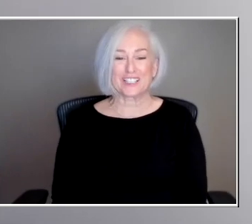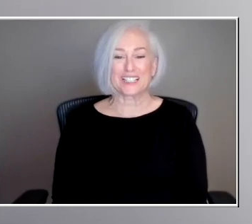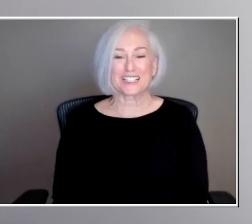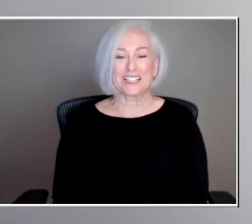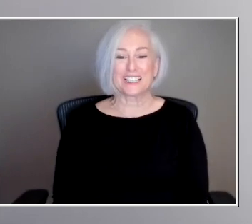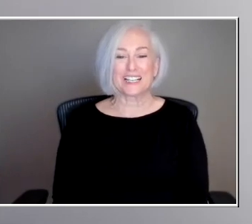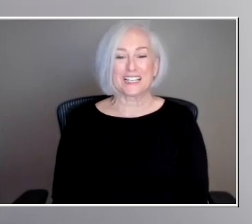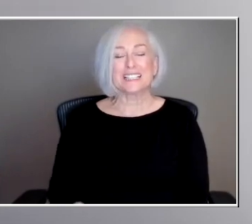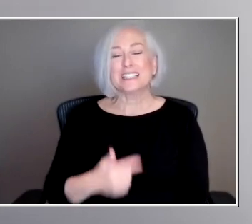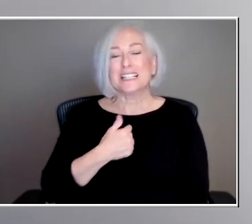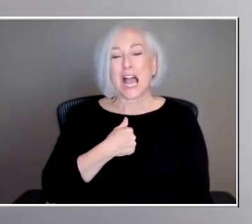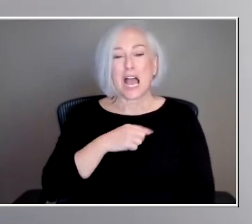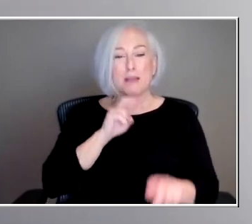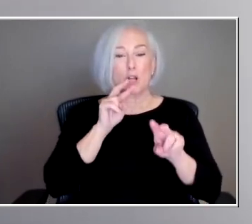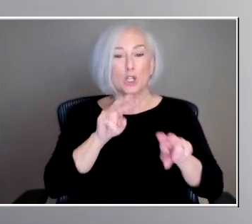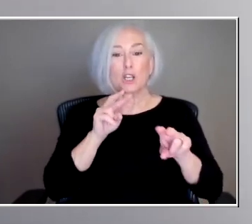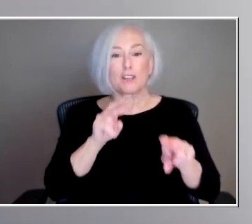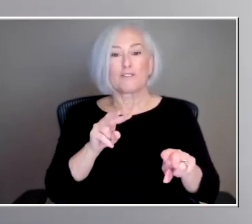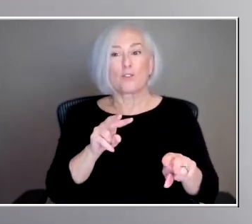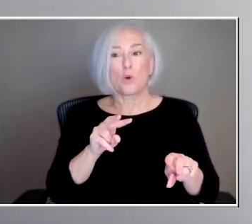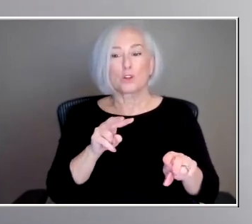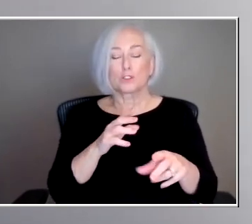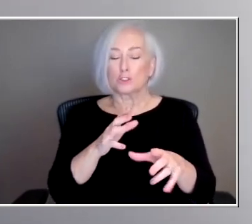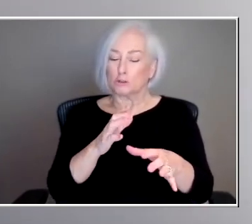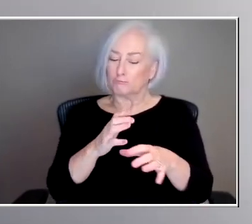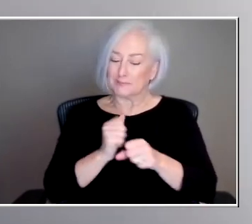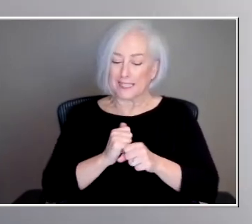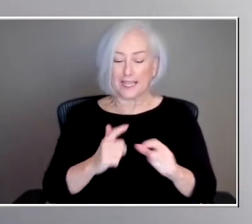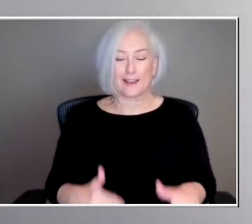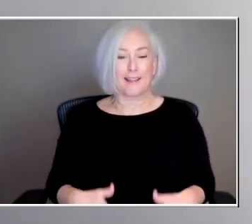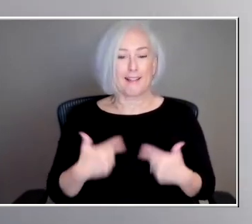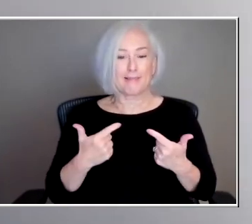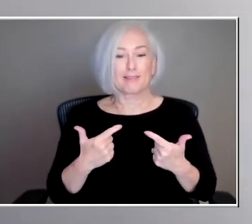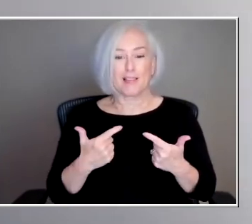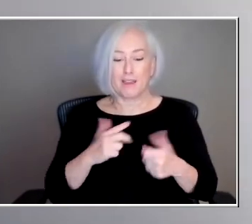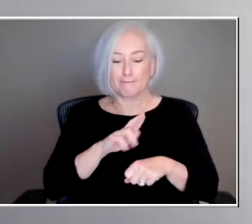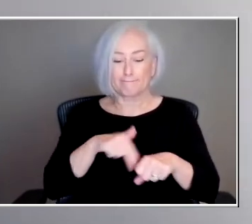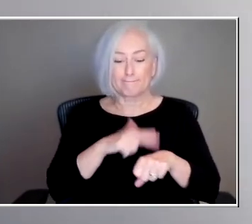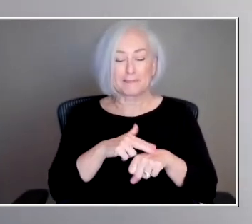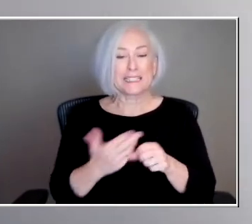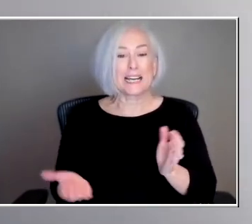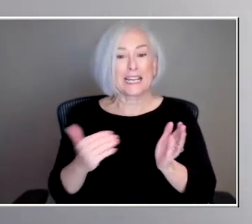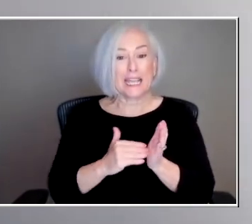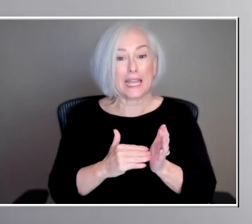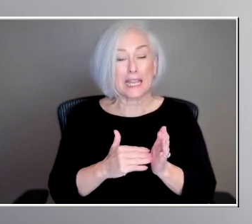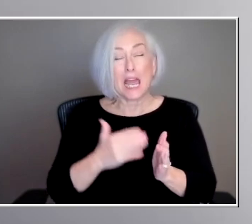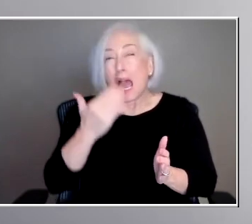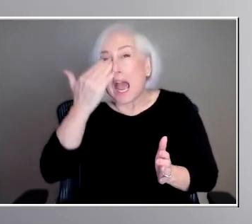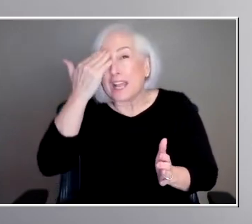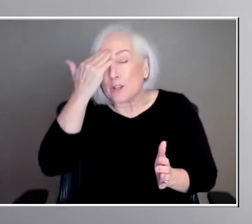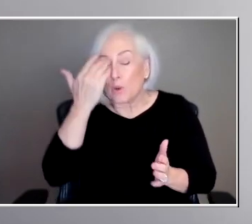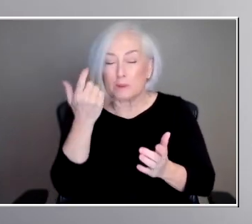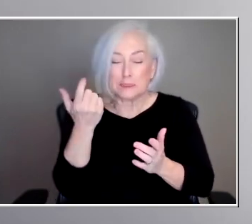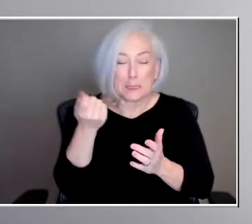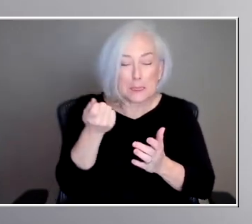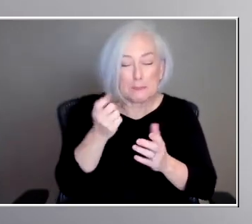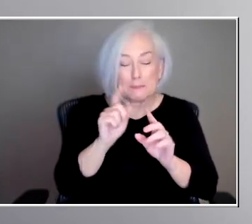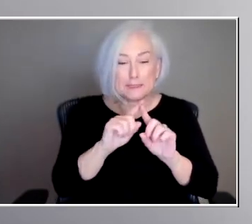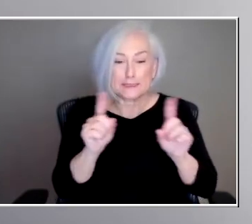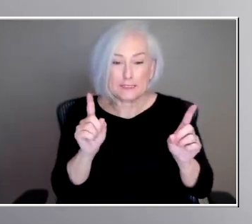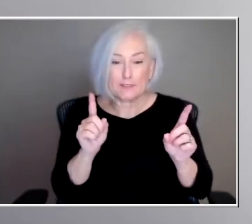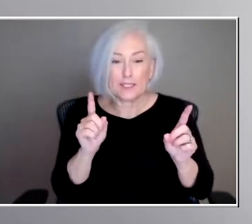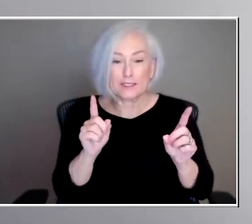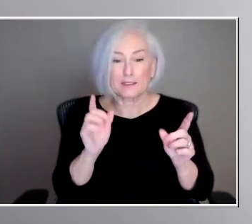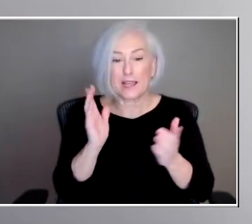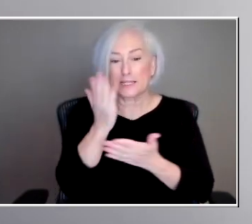I'm looking forward to getting my life back. I know that there might be some things that are different, like the modifications that I've talked about.